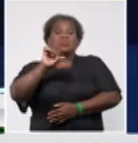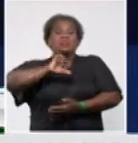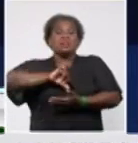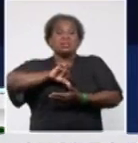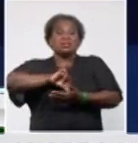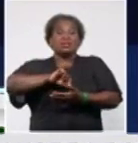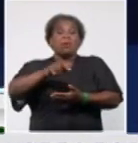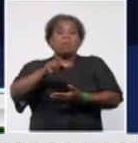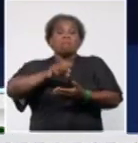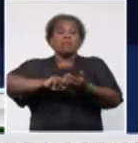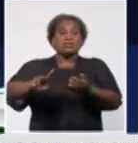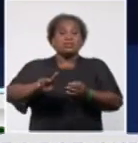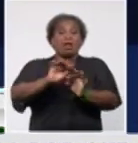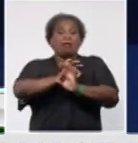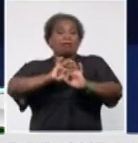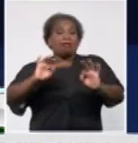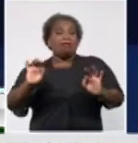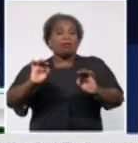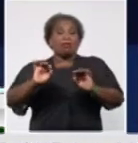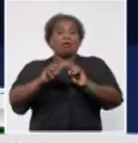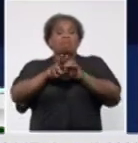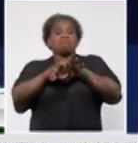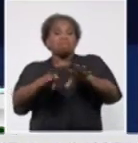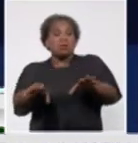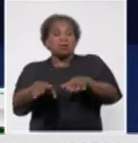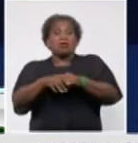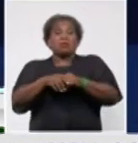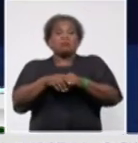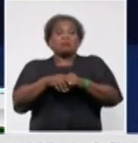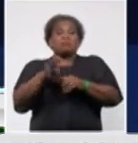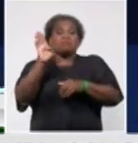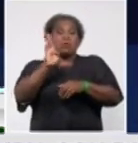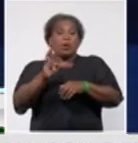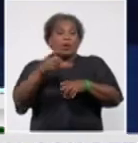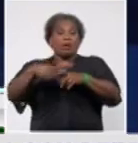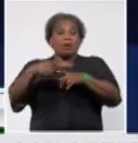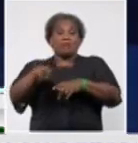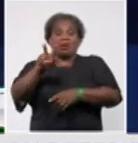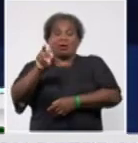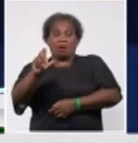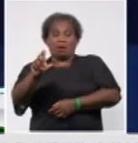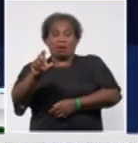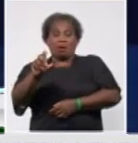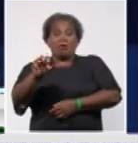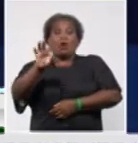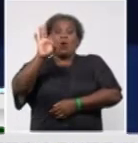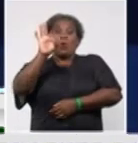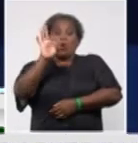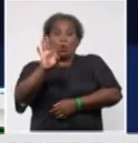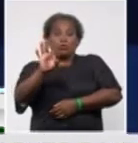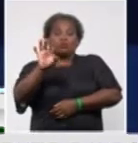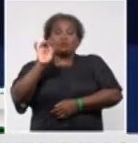815 in Villa Clara's Hygiene, Epidemiology and Microbiology Center,